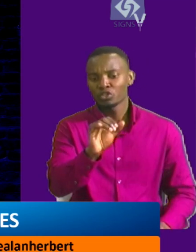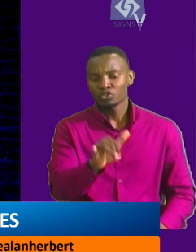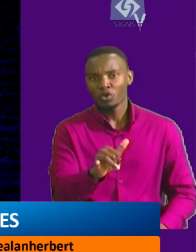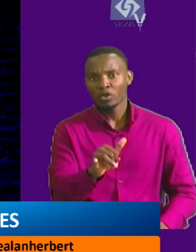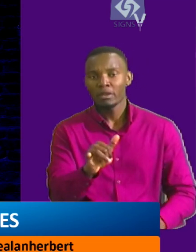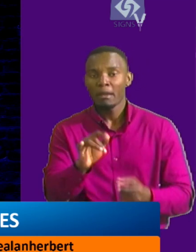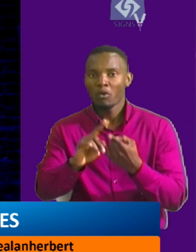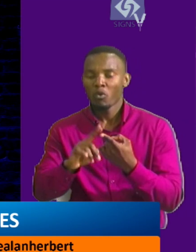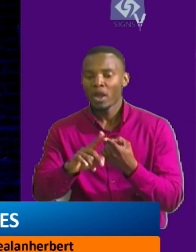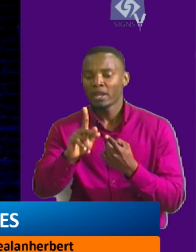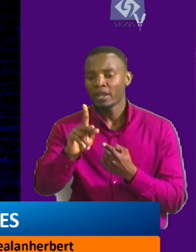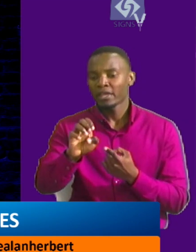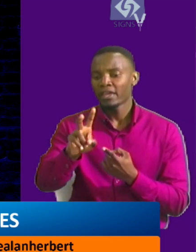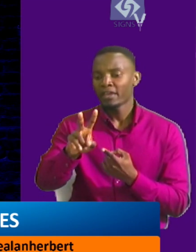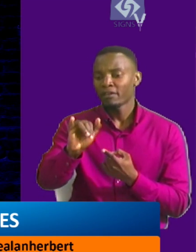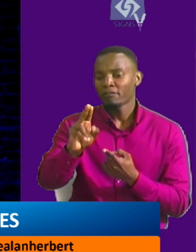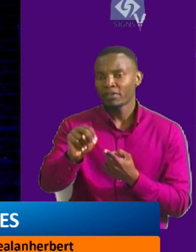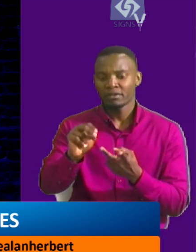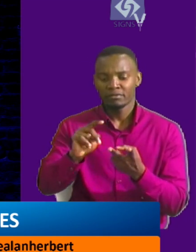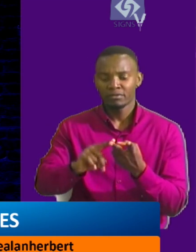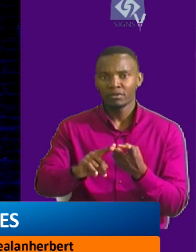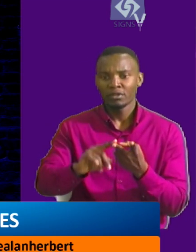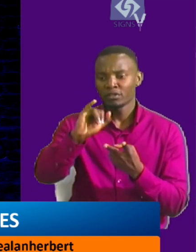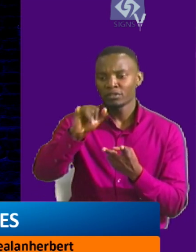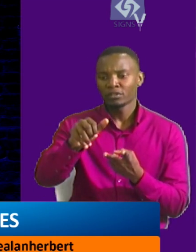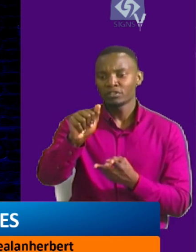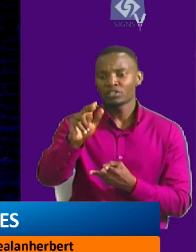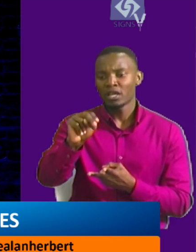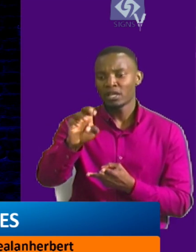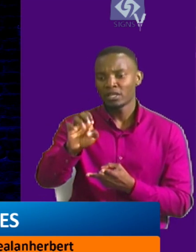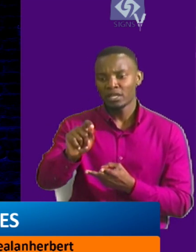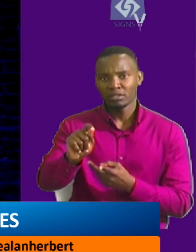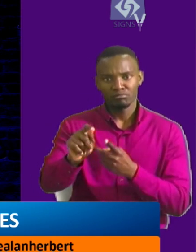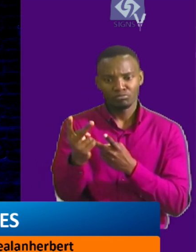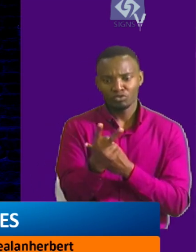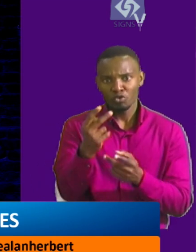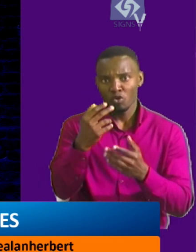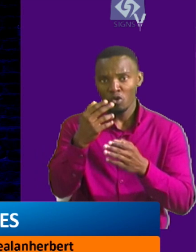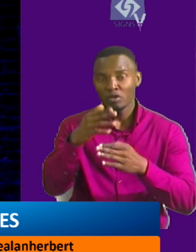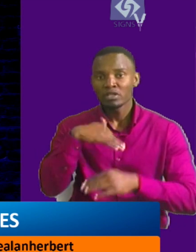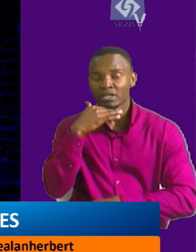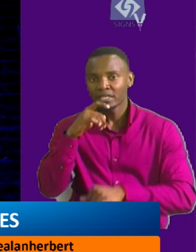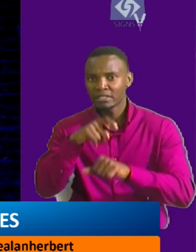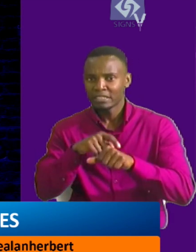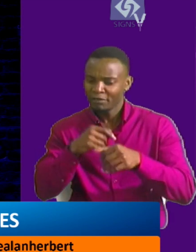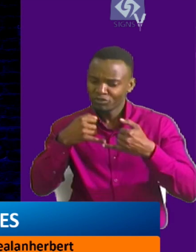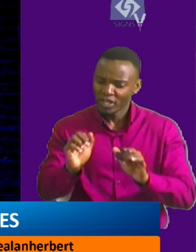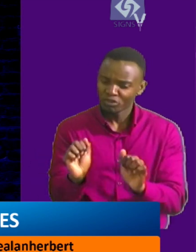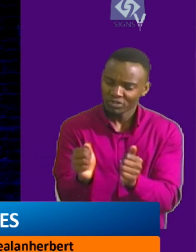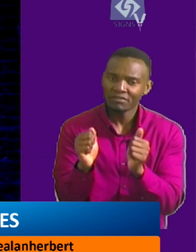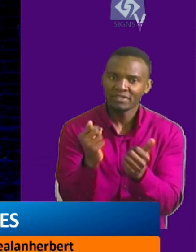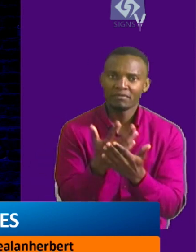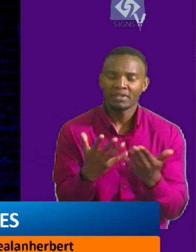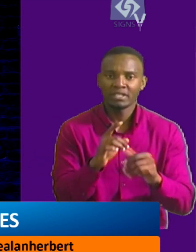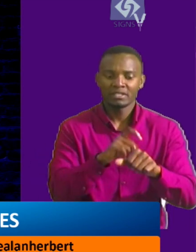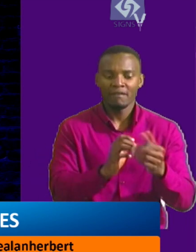the late Janet Uyuh-Daiwa are trying to rescue properties during the inferno. Here are the full details